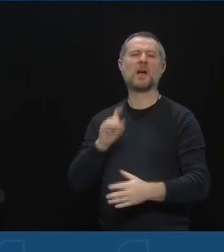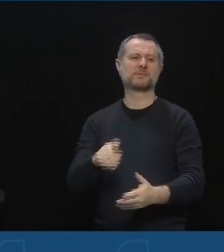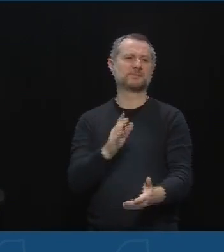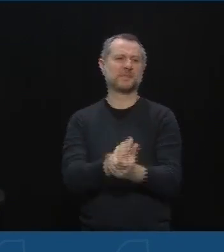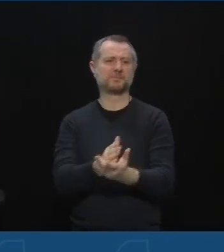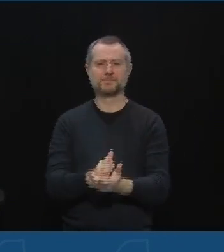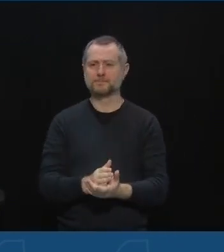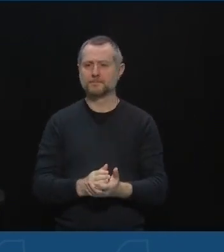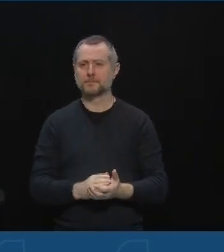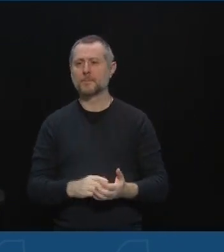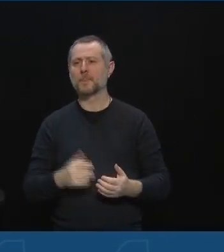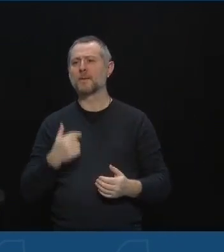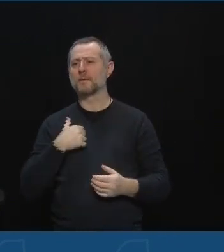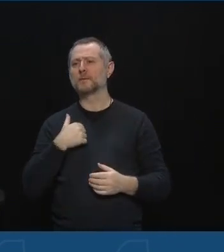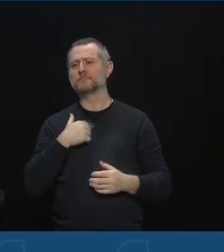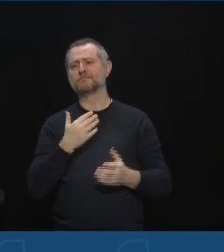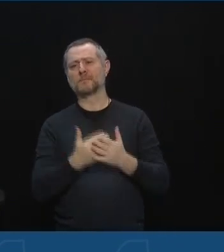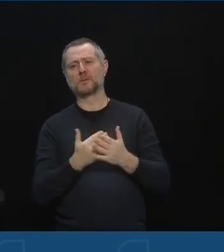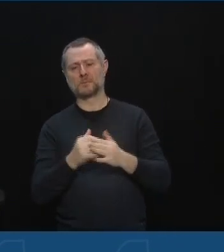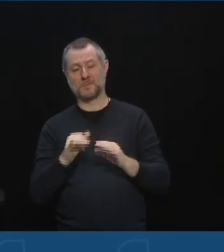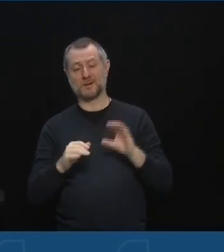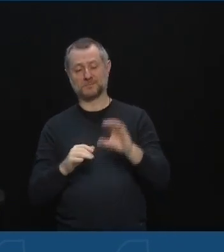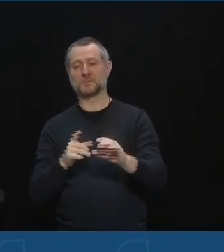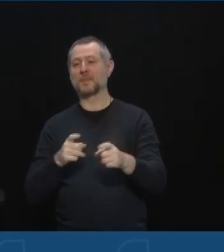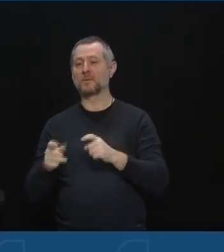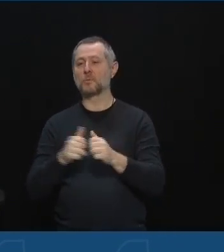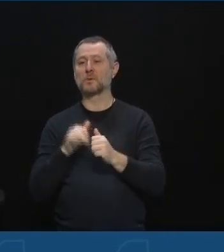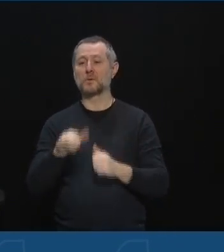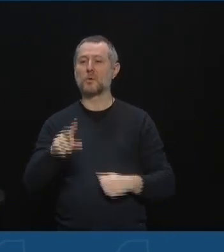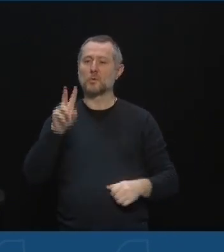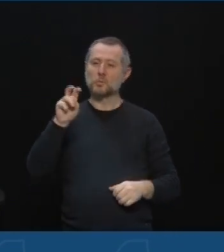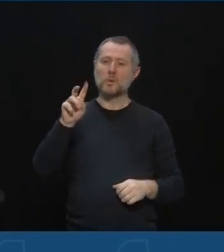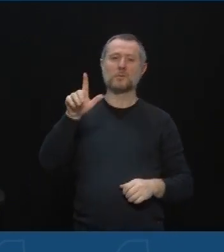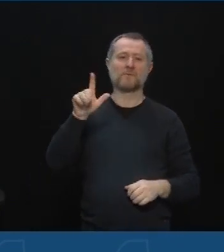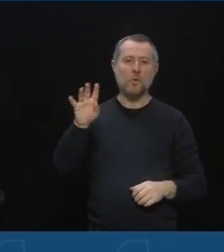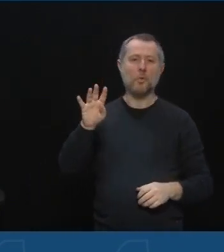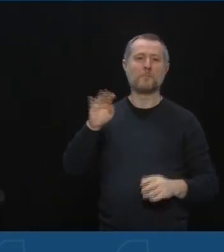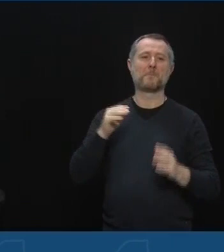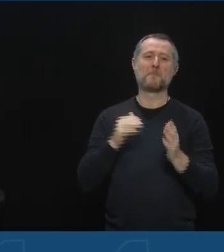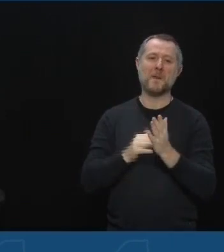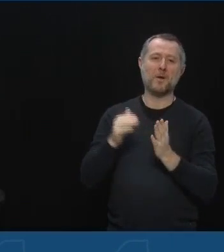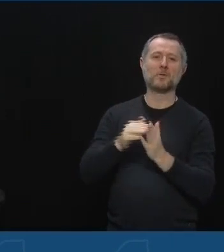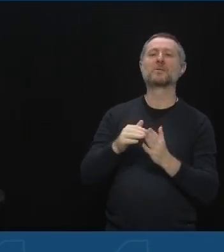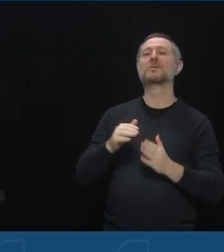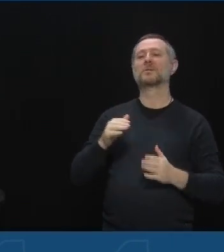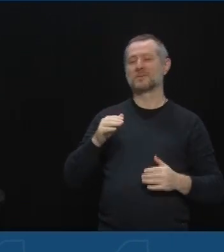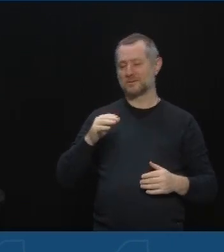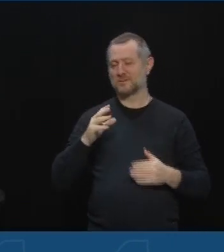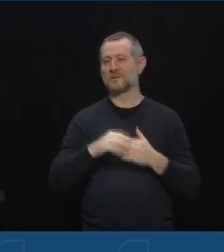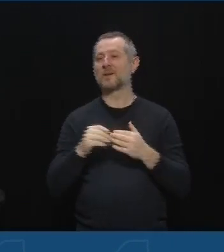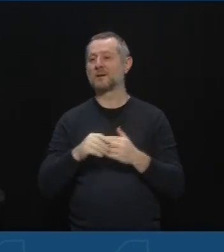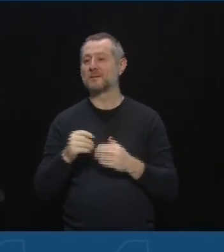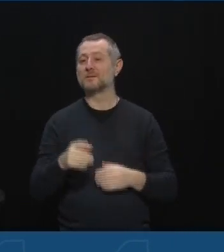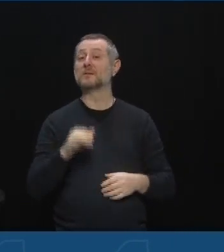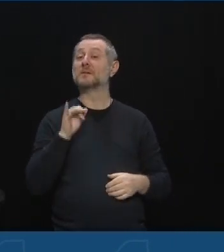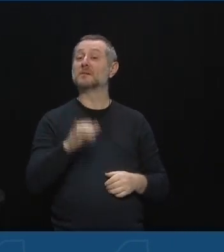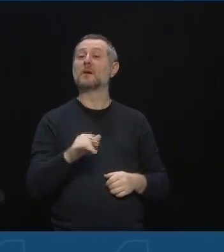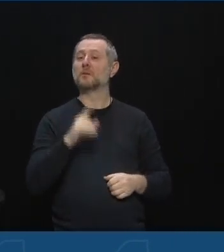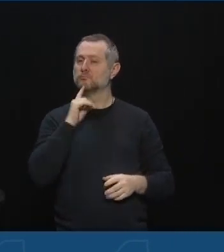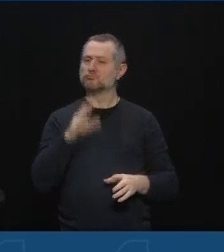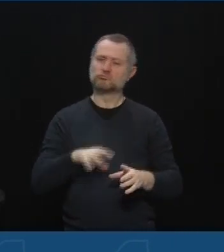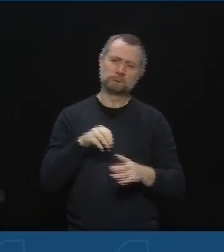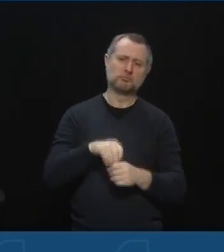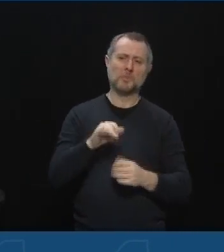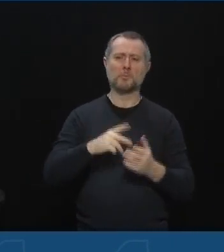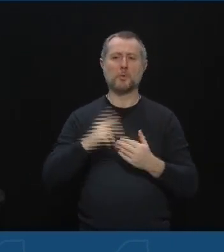sure we have the money to deal with it, $224 million for violence prevention and disruptive programs, as well as our gun interdiction programs. So tripling